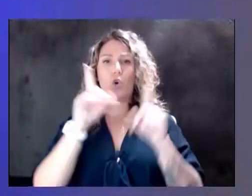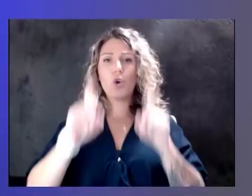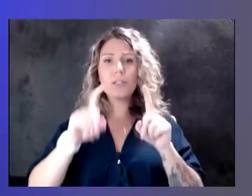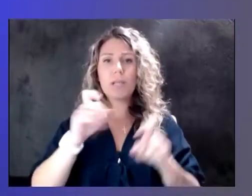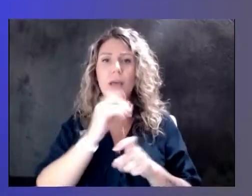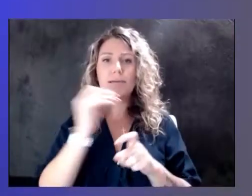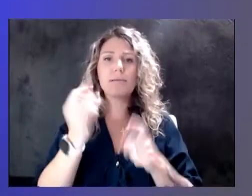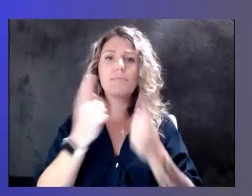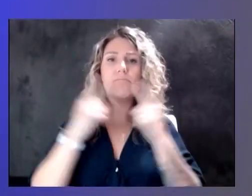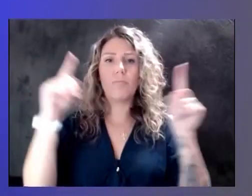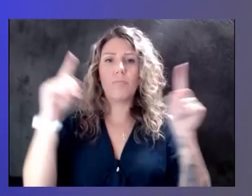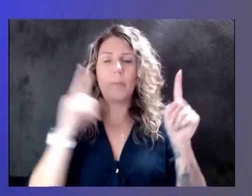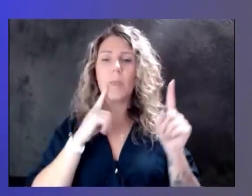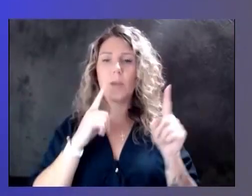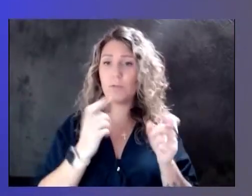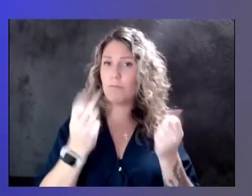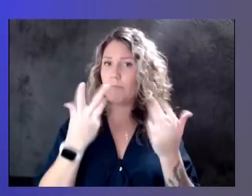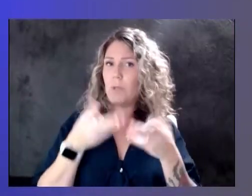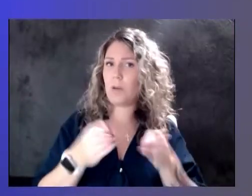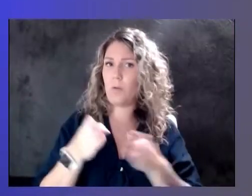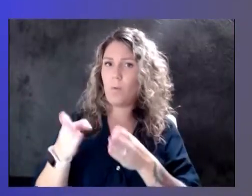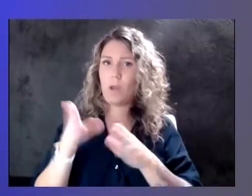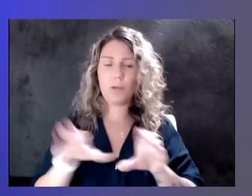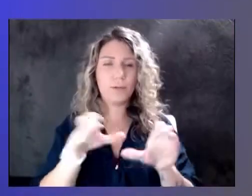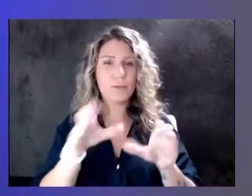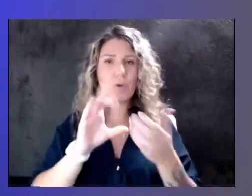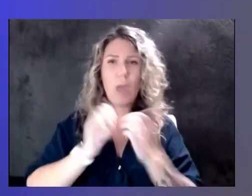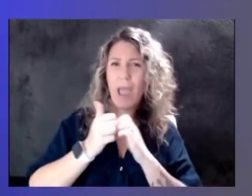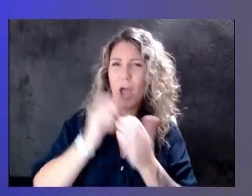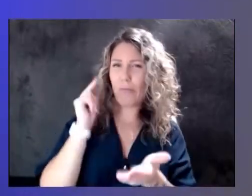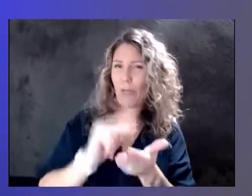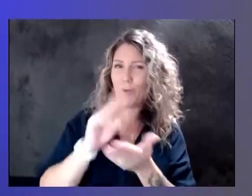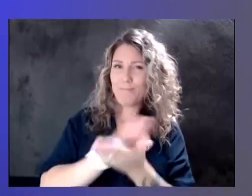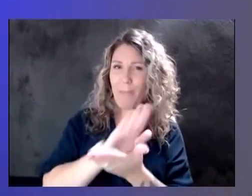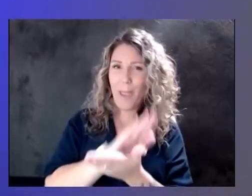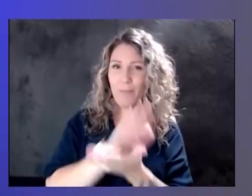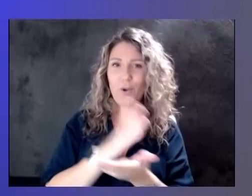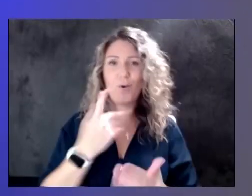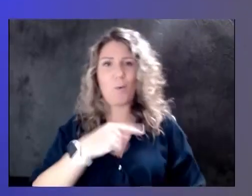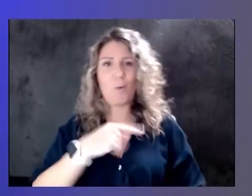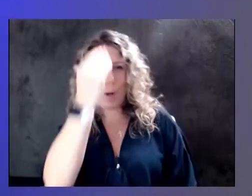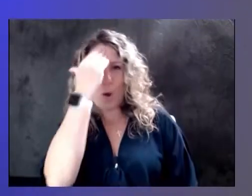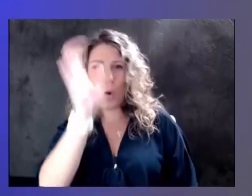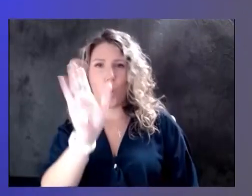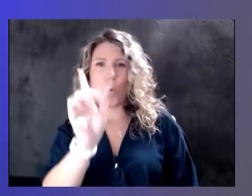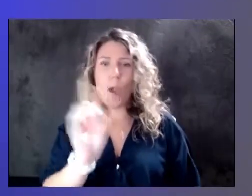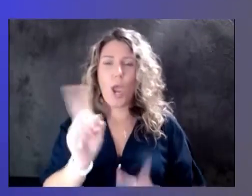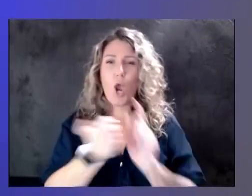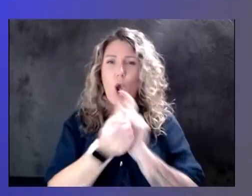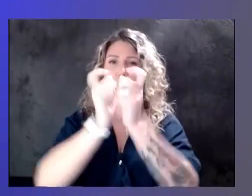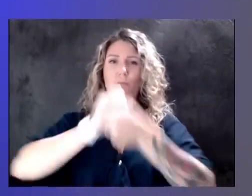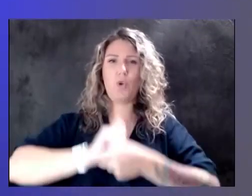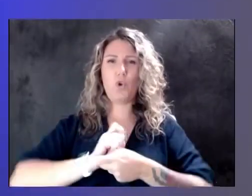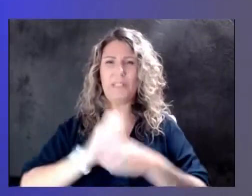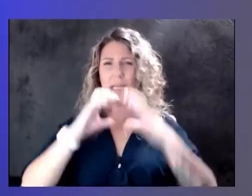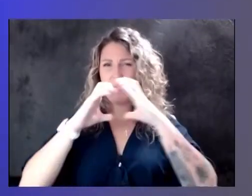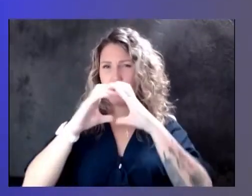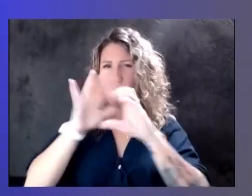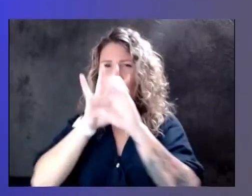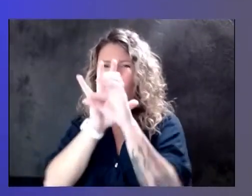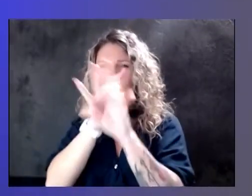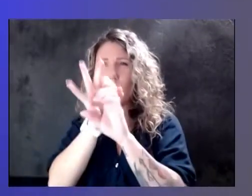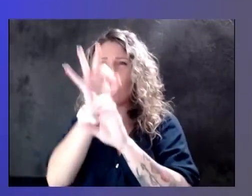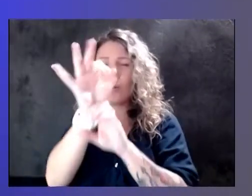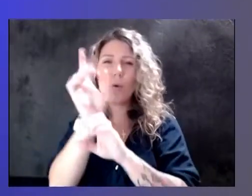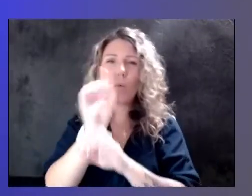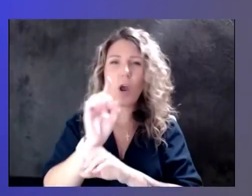different ways. So the first of all is we just look on paper, right? So we know where the mutations are in these variants. We know what areas of the virus